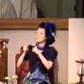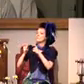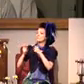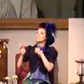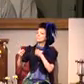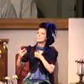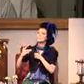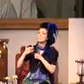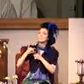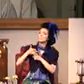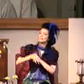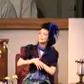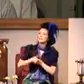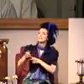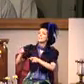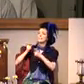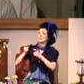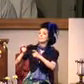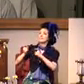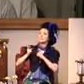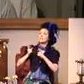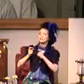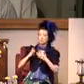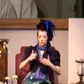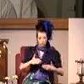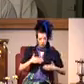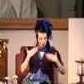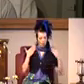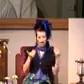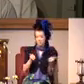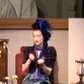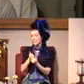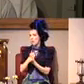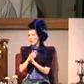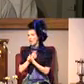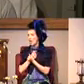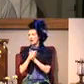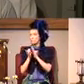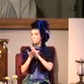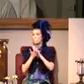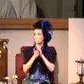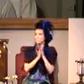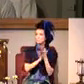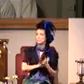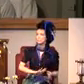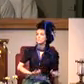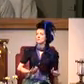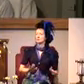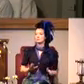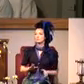out upon us. Joy and love and peace and harmony,